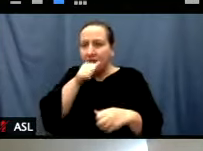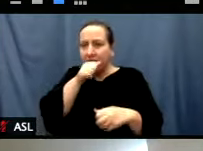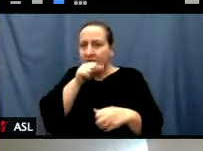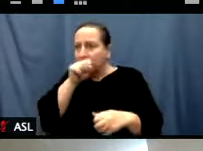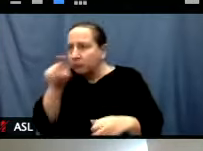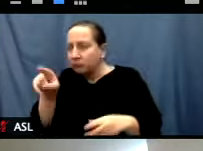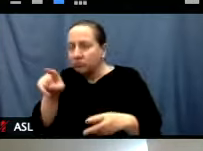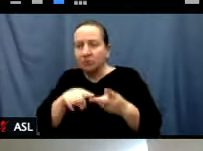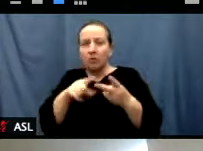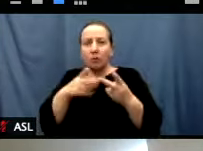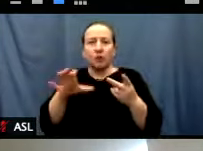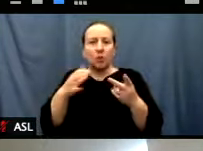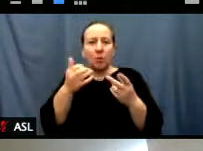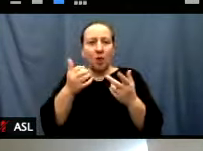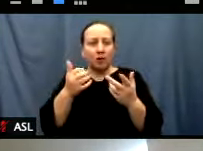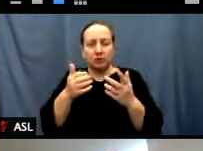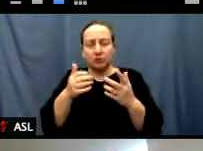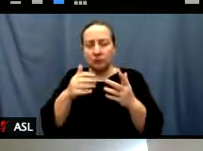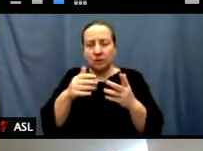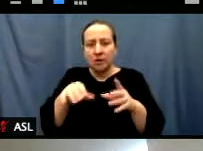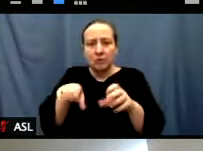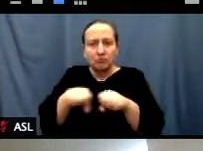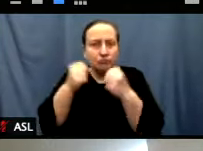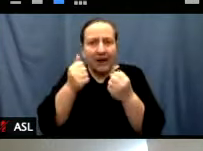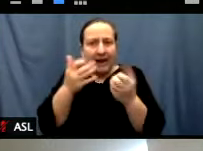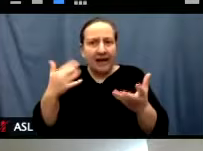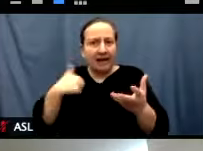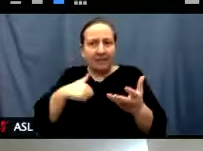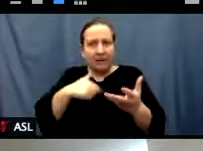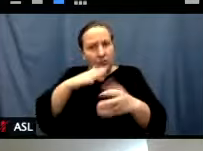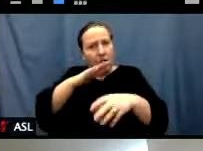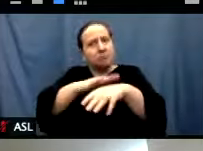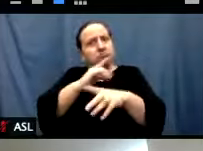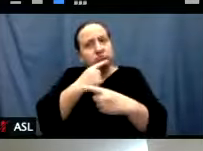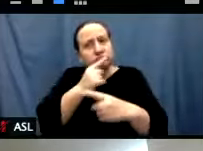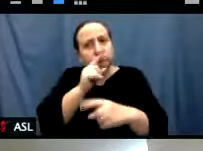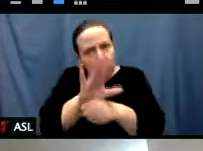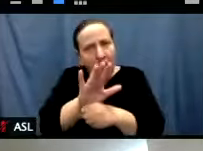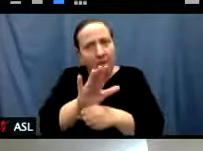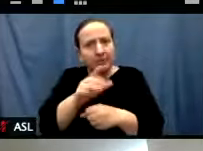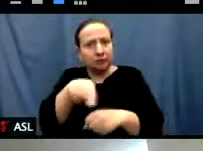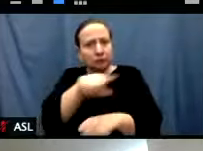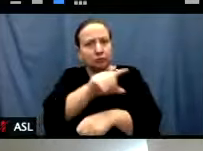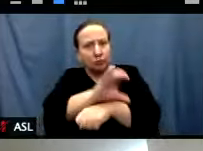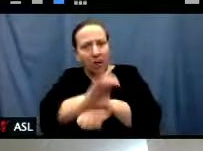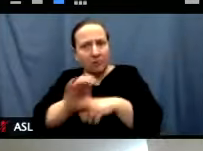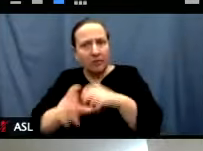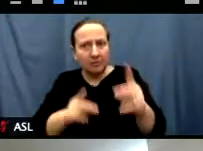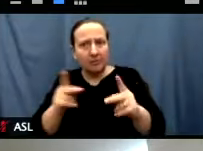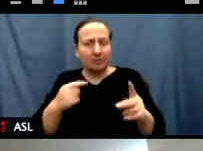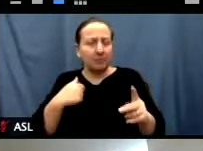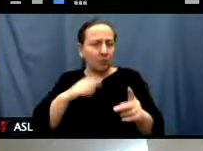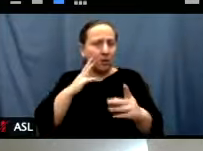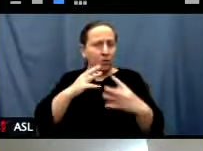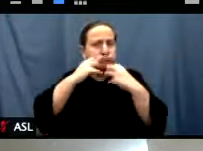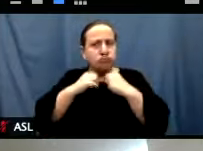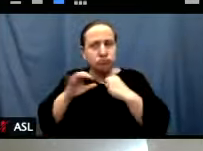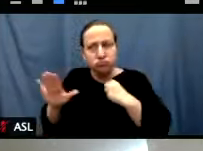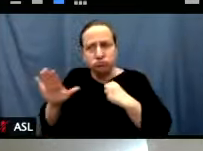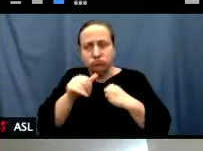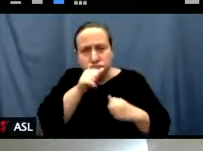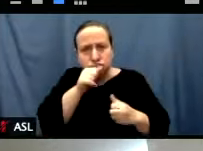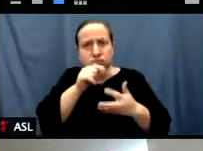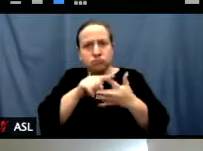of the things we'd committed to Coloradans on exposure notifications. And this was a way we could do it. And so we did